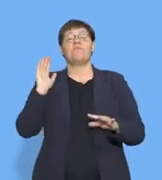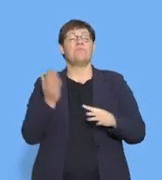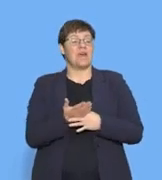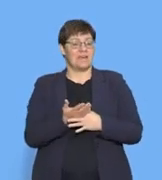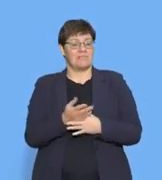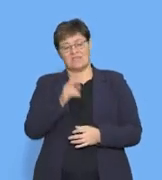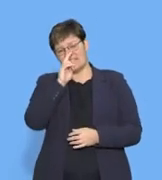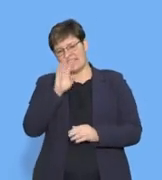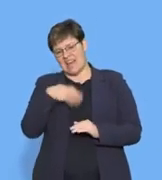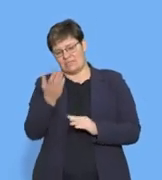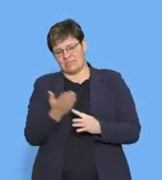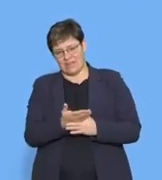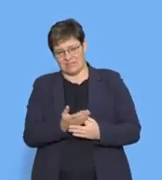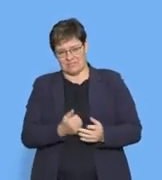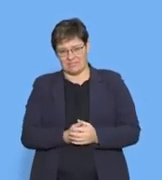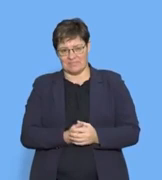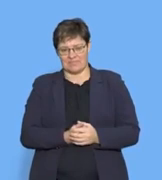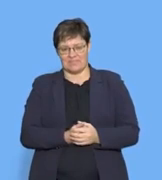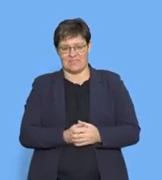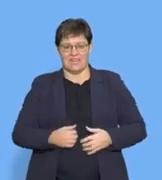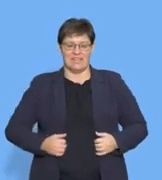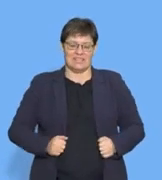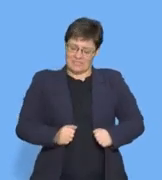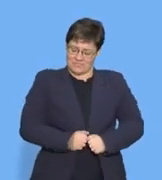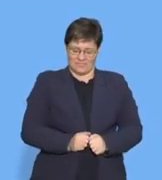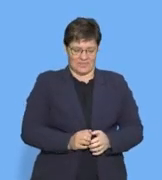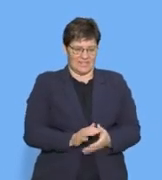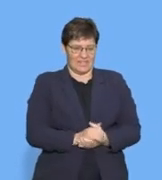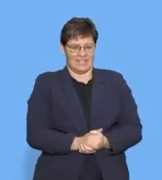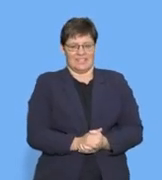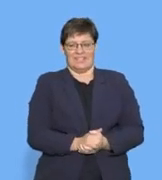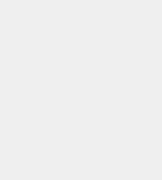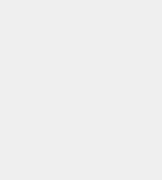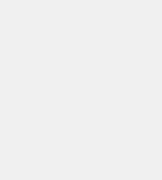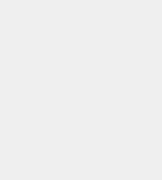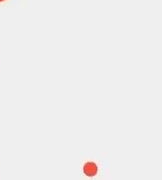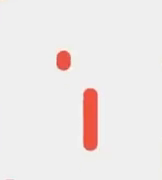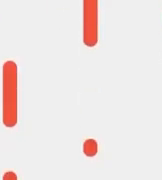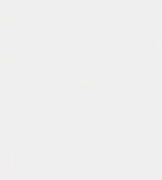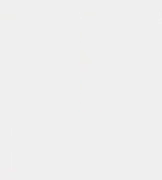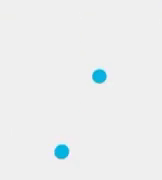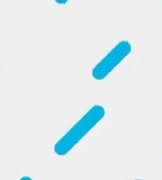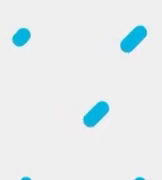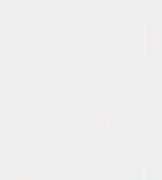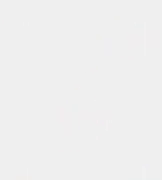Okay, we have to go for a short break. I'll see you after the break.